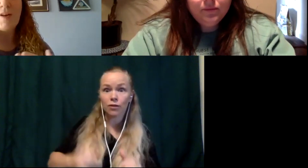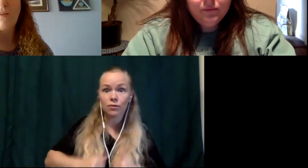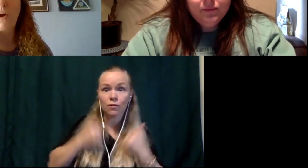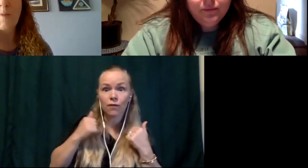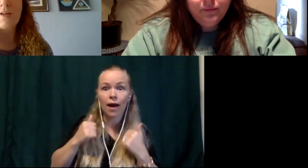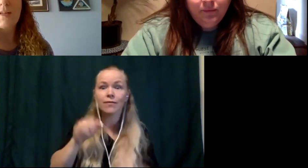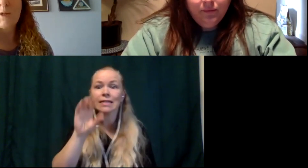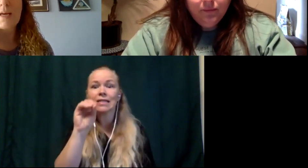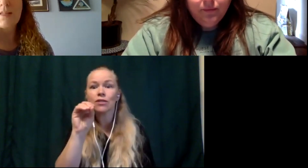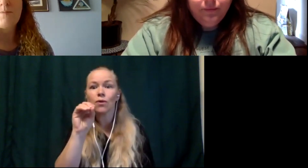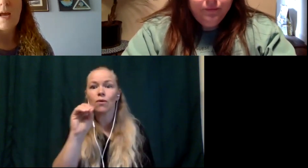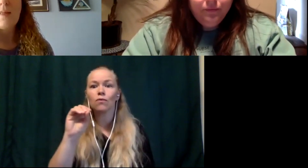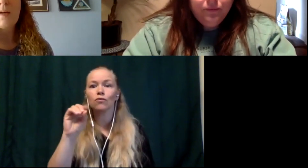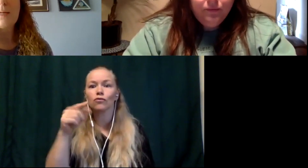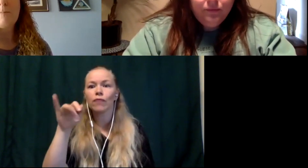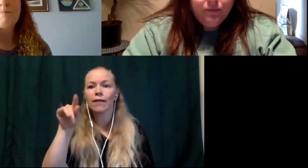gravity environment in space.